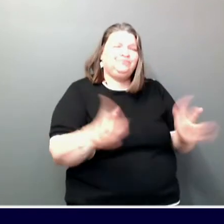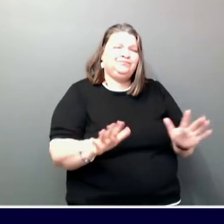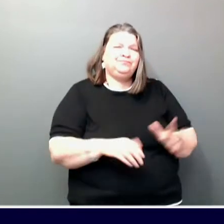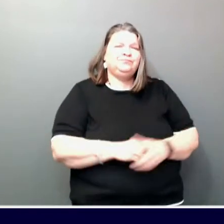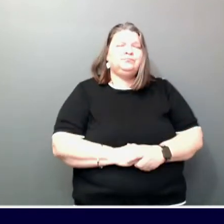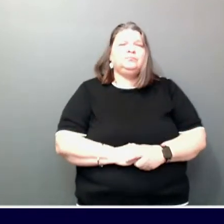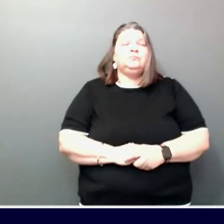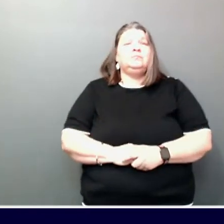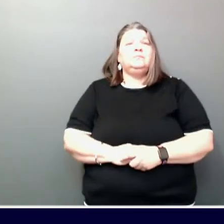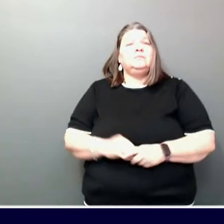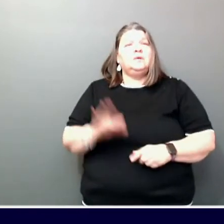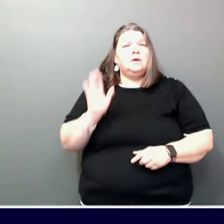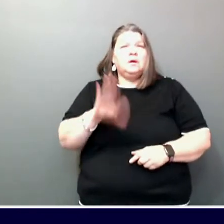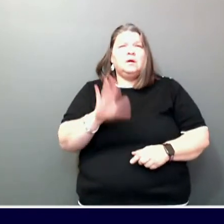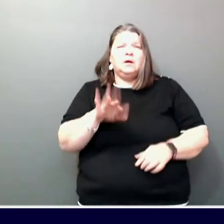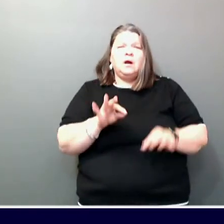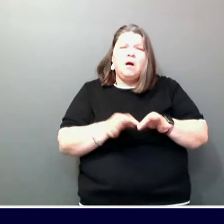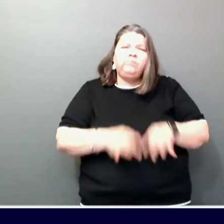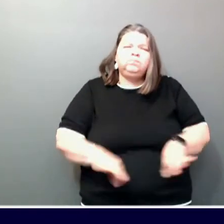right now is